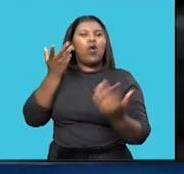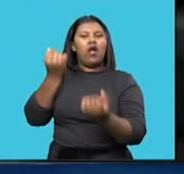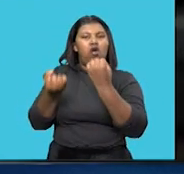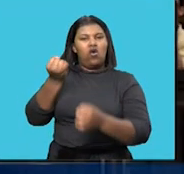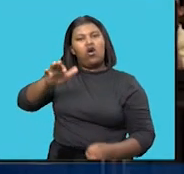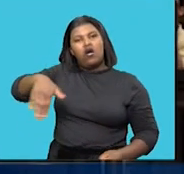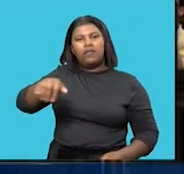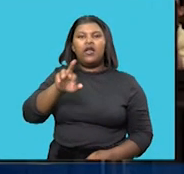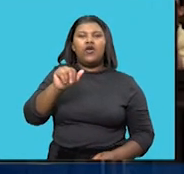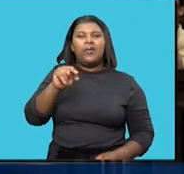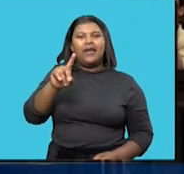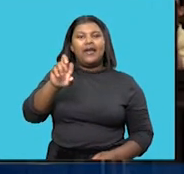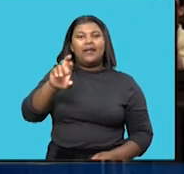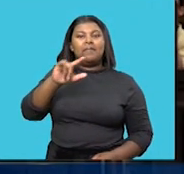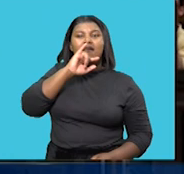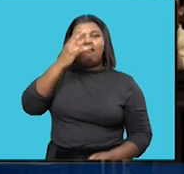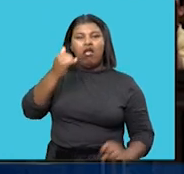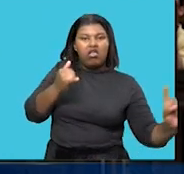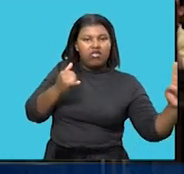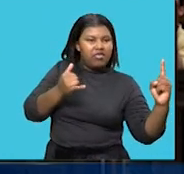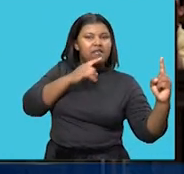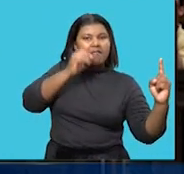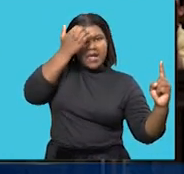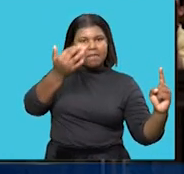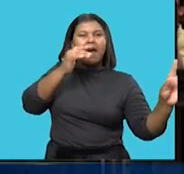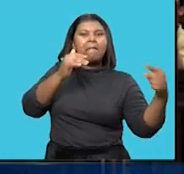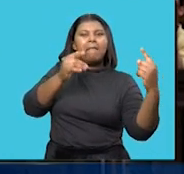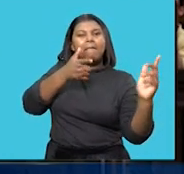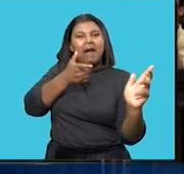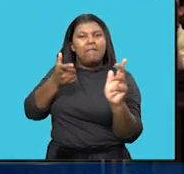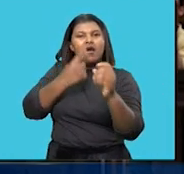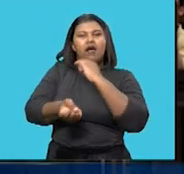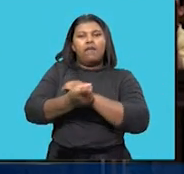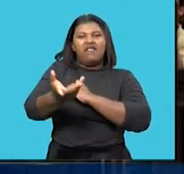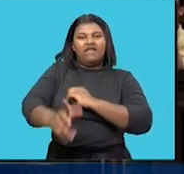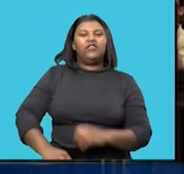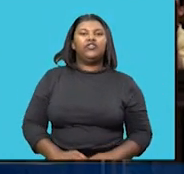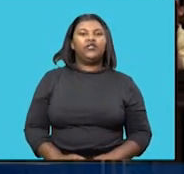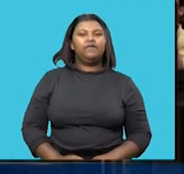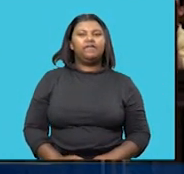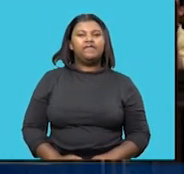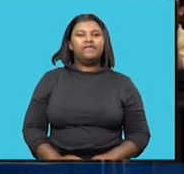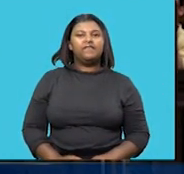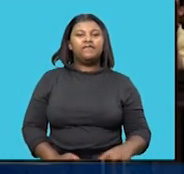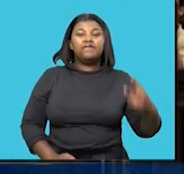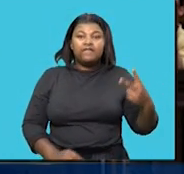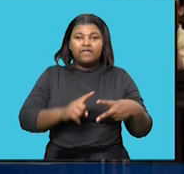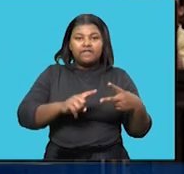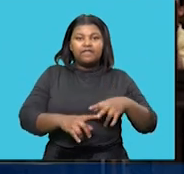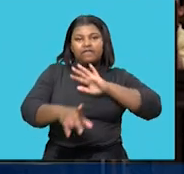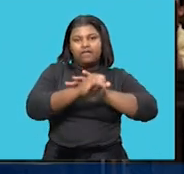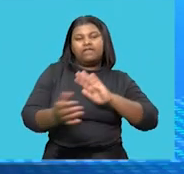Court when they were approached by the suspect who shot at them. The victims were certified dead at the